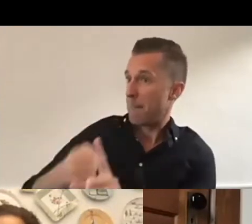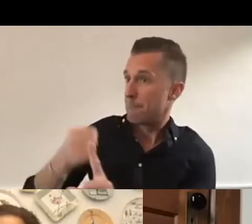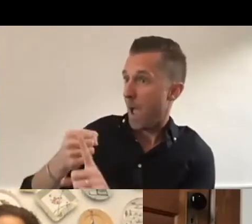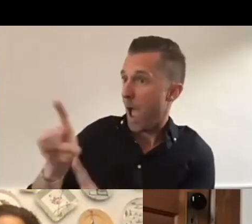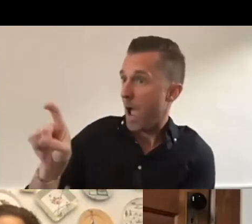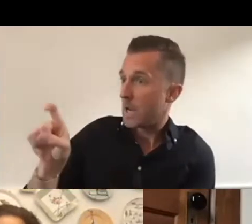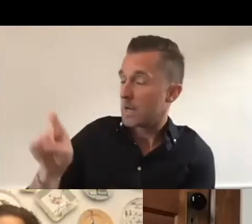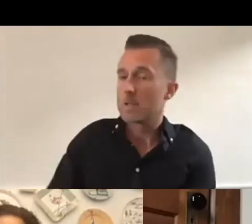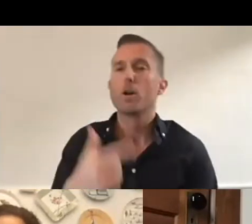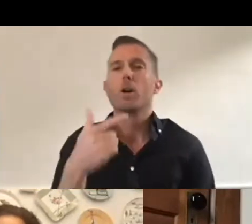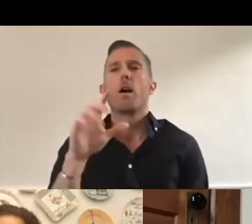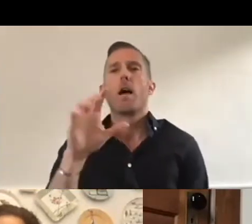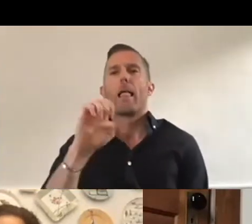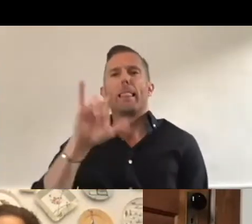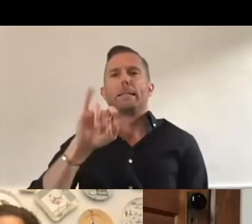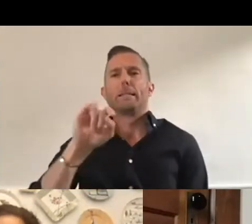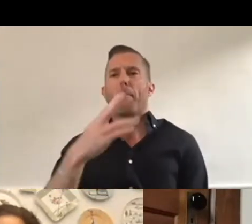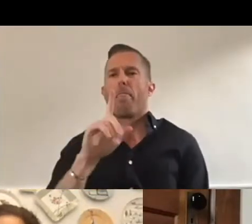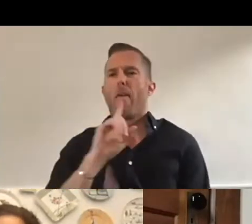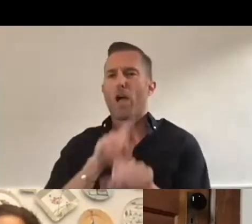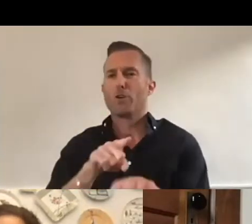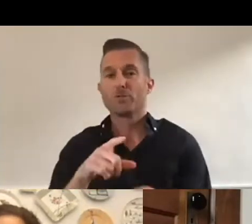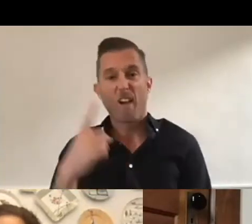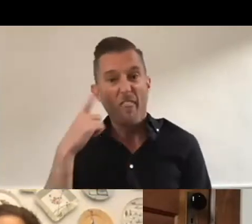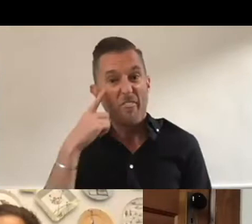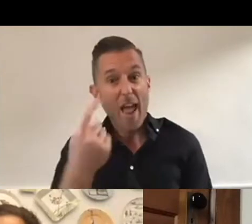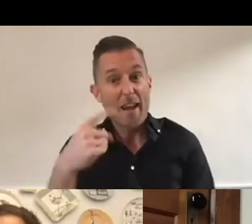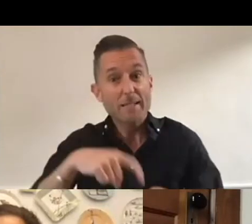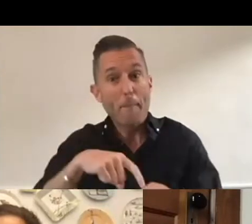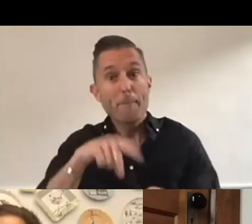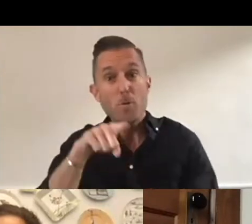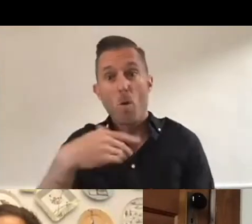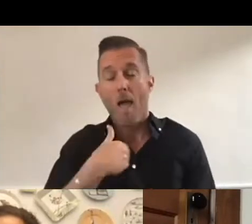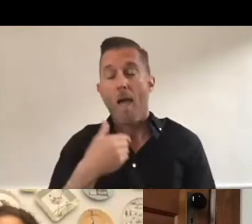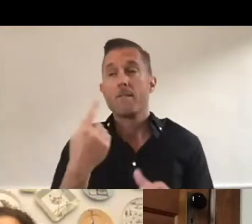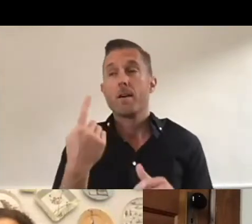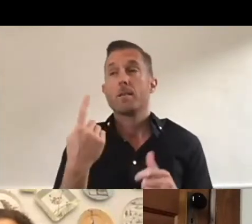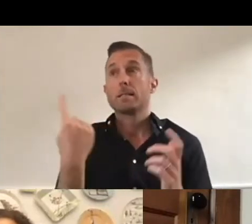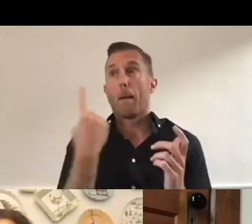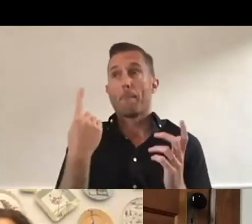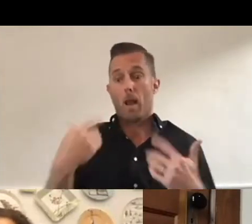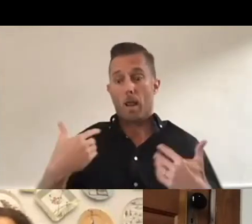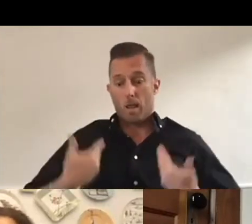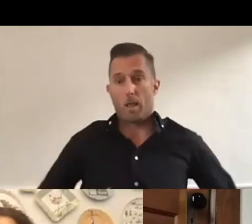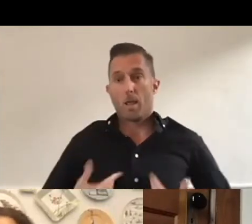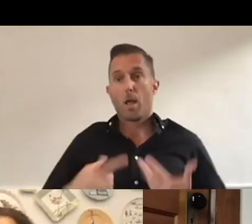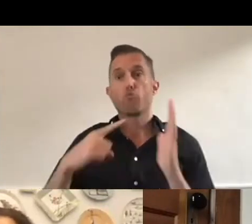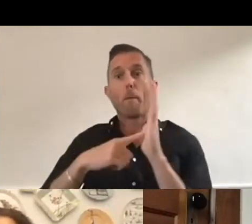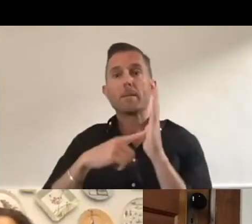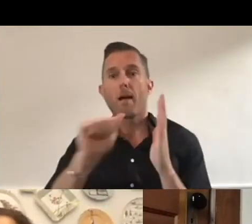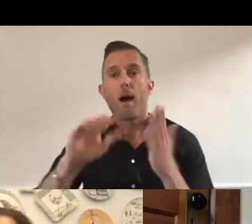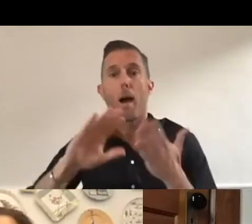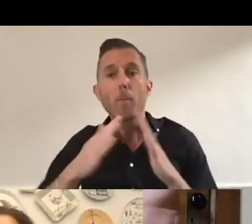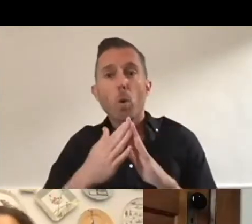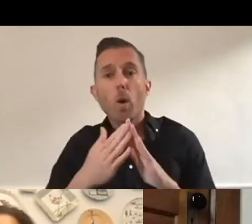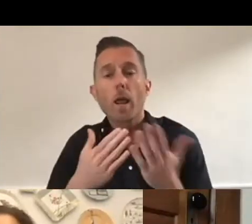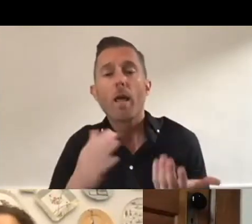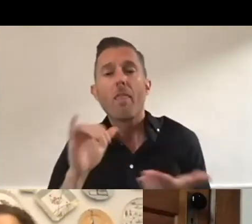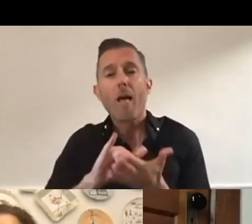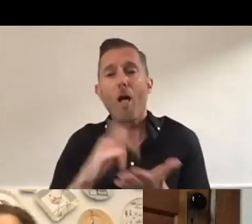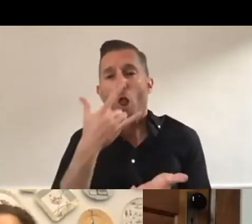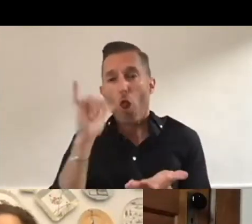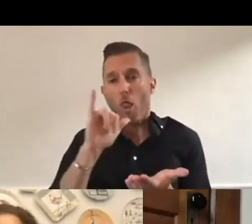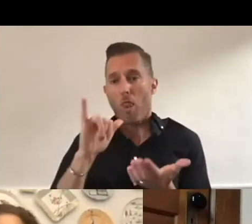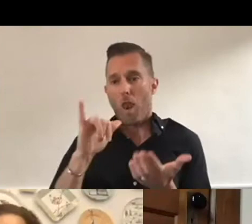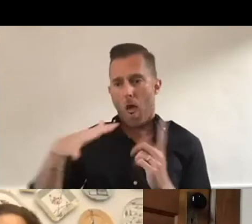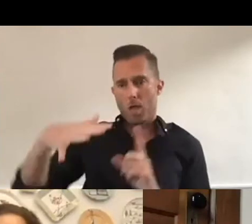well, I think anytime you have somebody who is representing a community and that looks like the world around